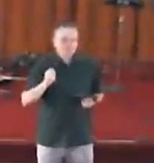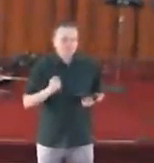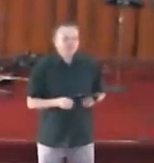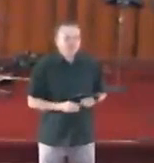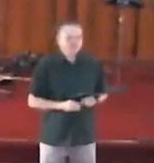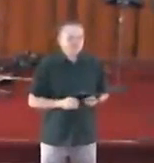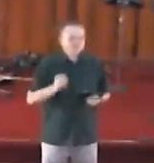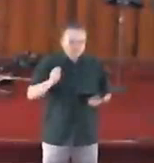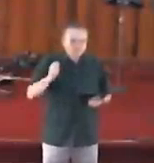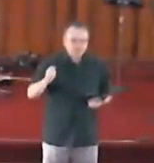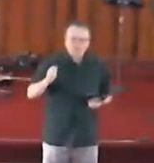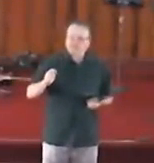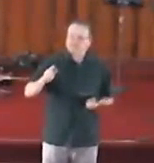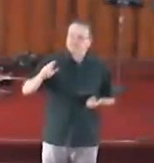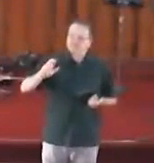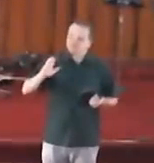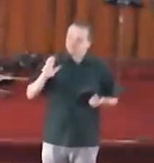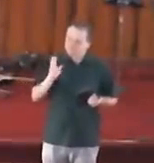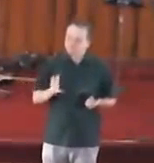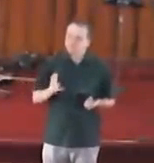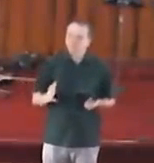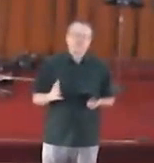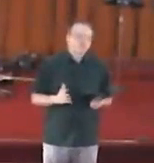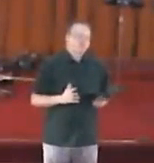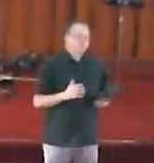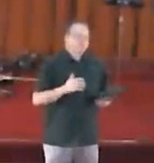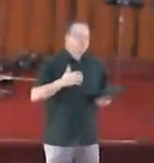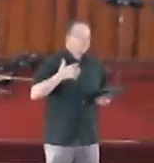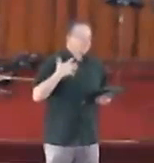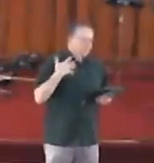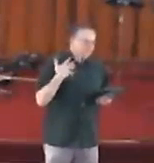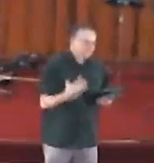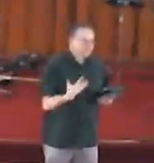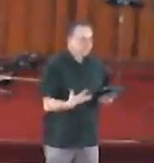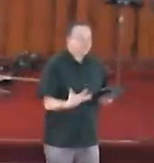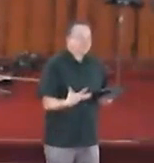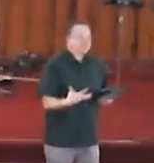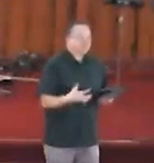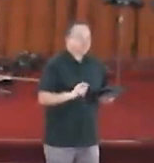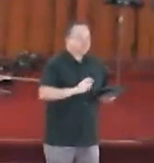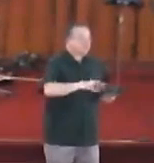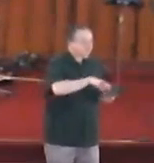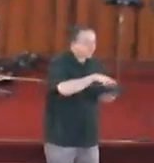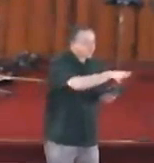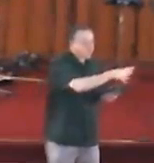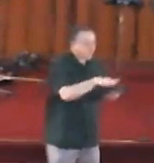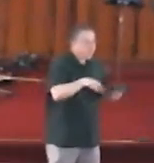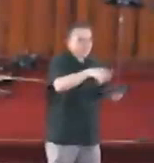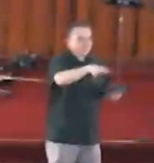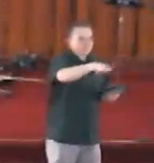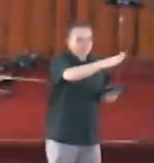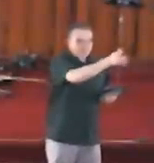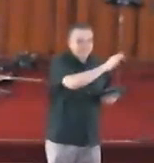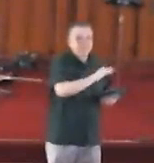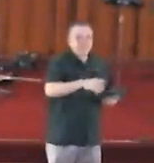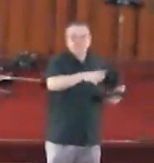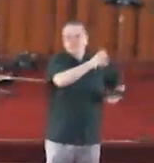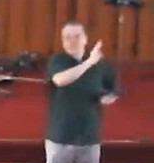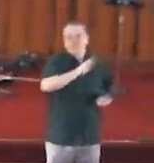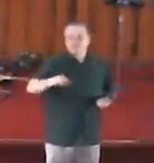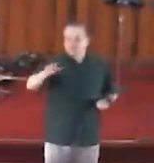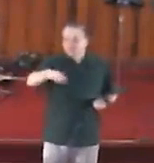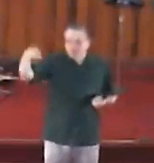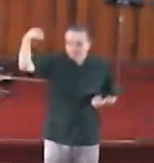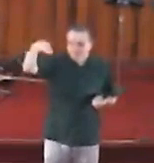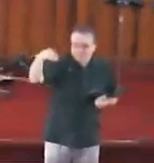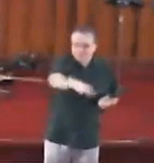no nos damos cuenta del poder de Dios que tenemos adentro y empezamos a parquear nuestro